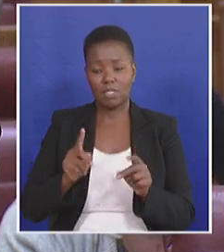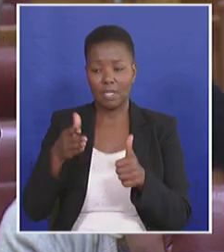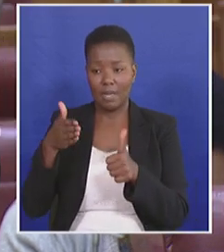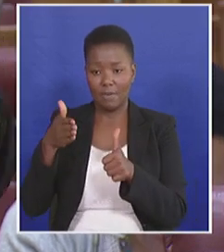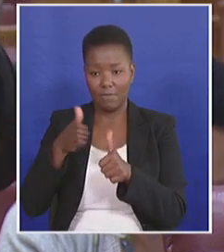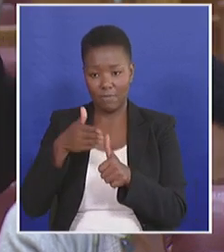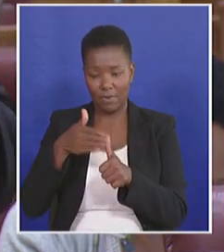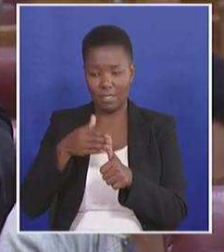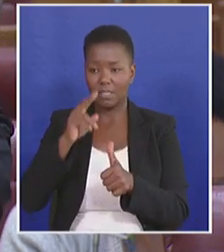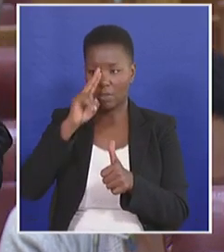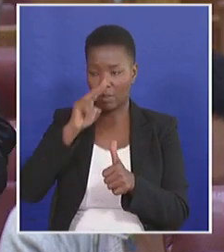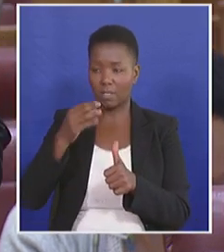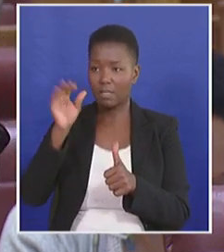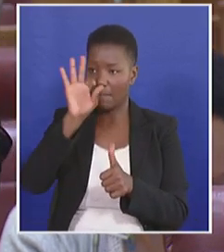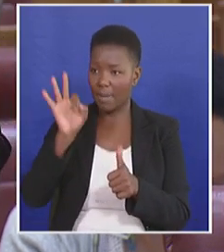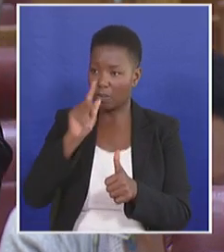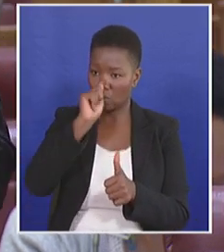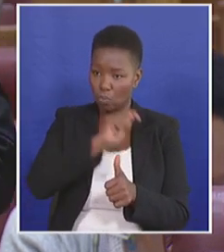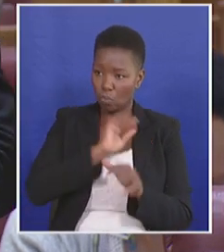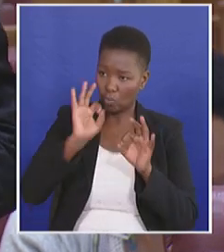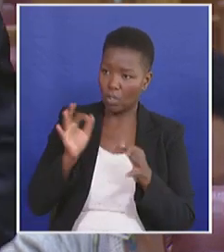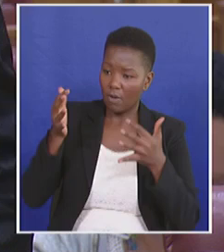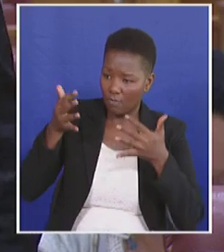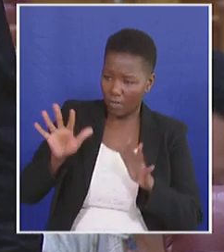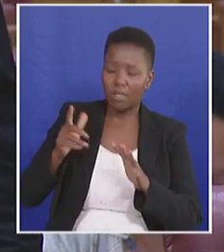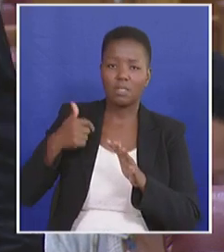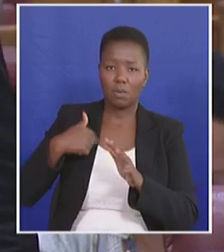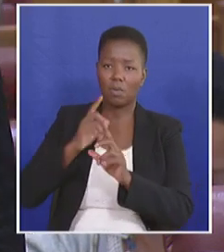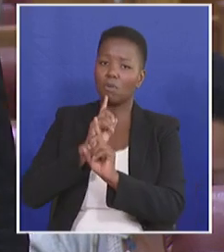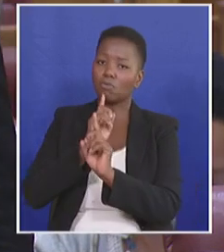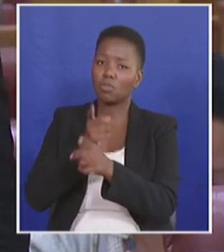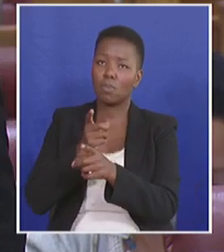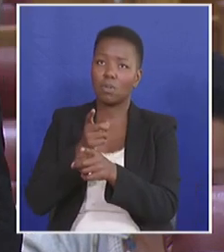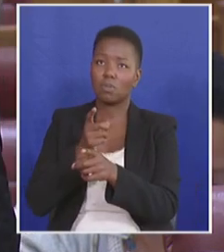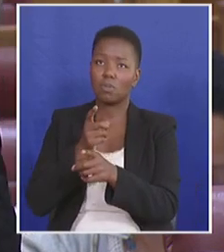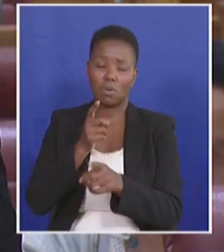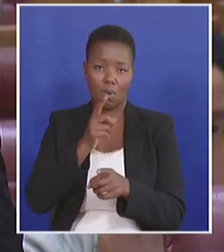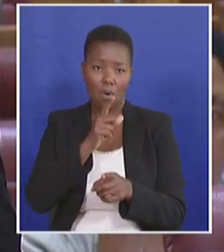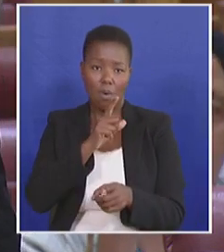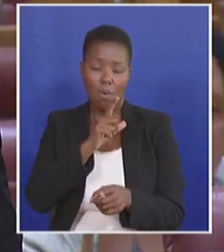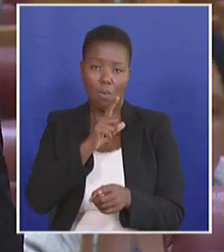in totality and then report accordingly, because that